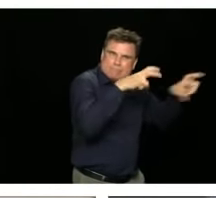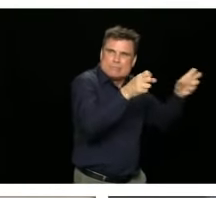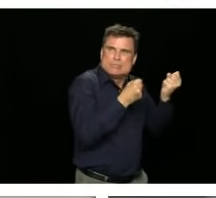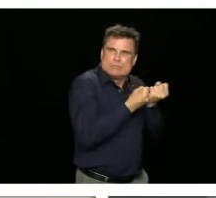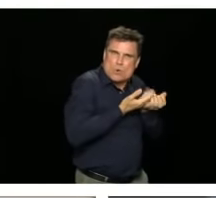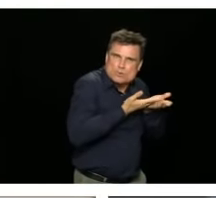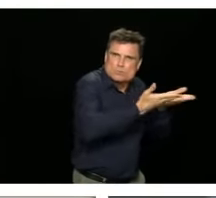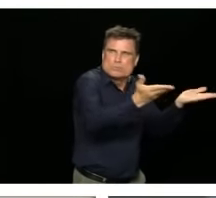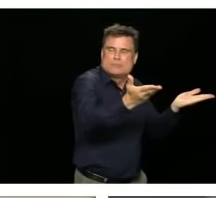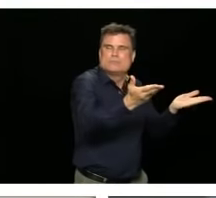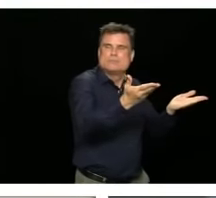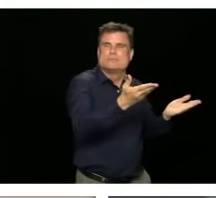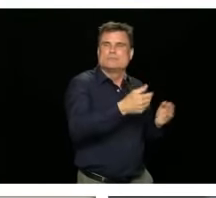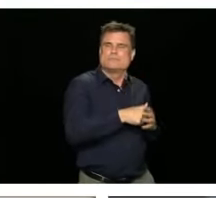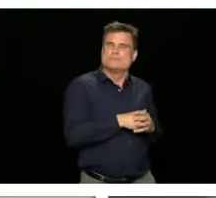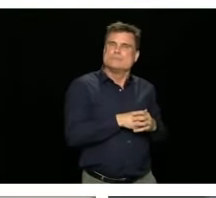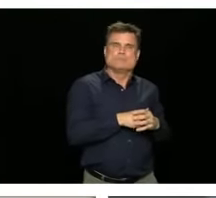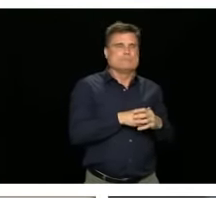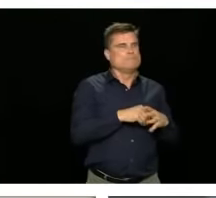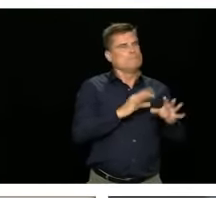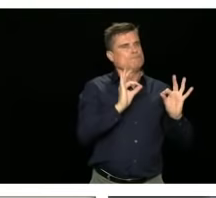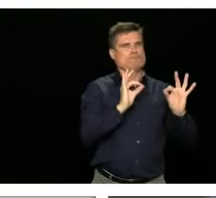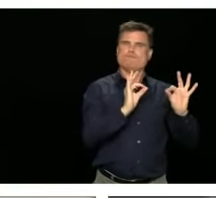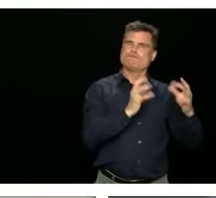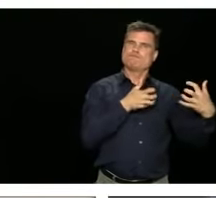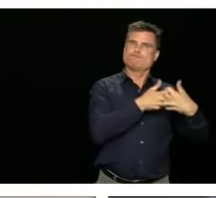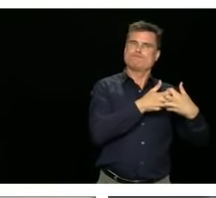homeless people from sleeping on these benches. So